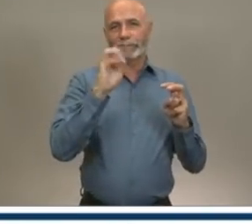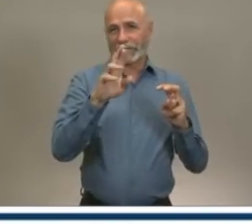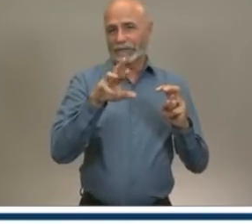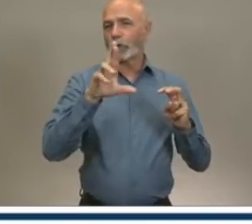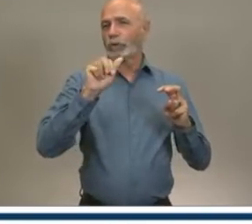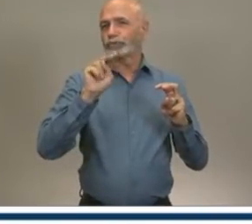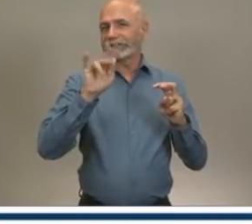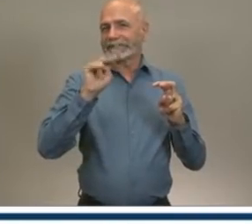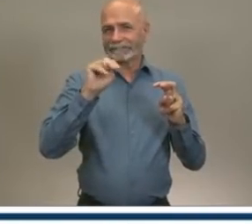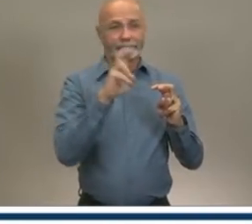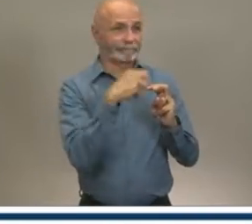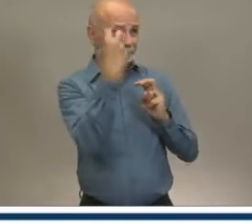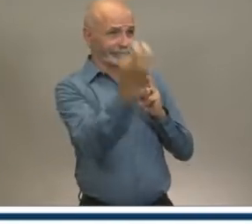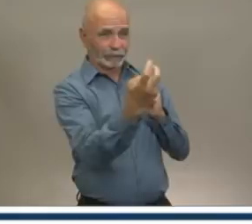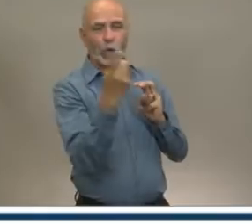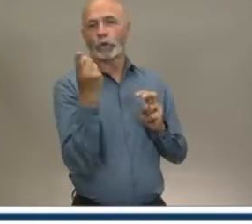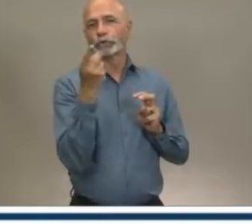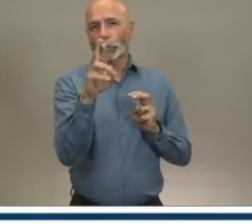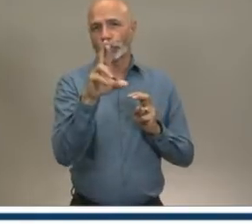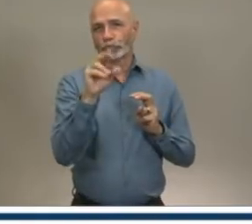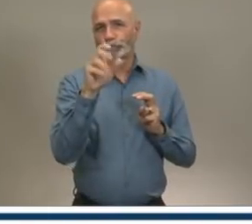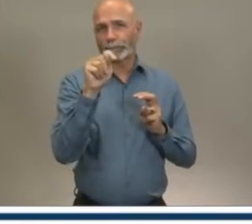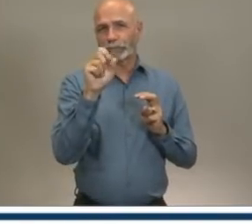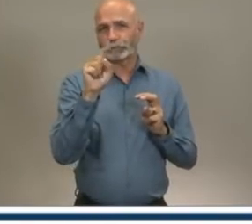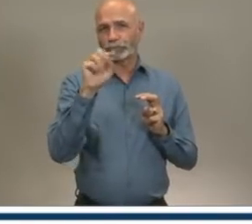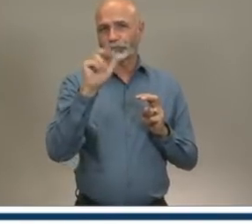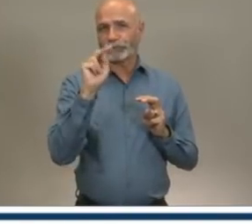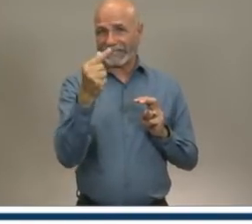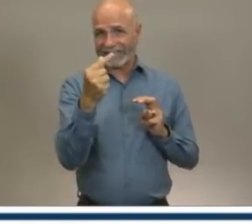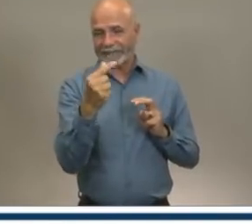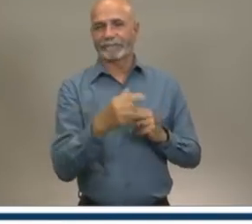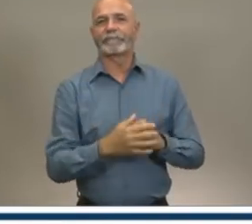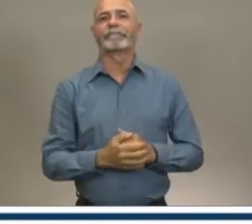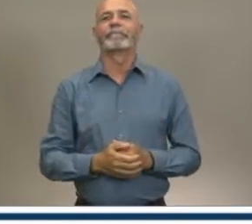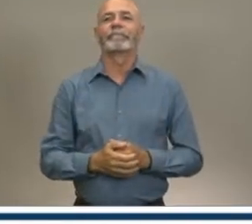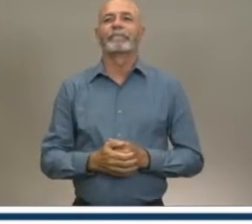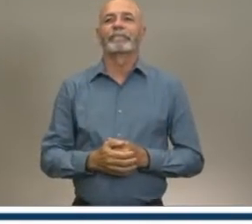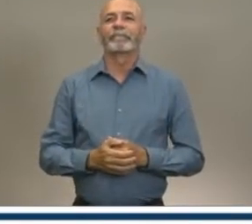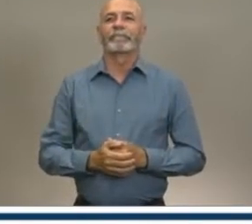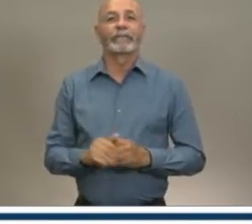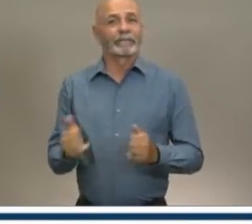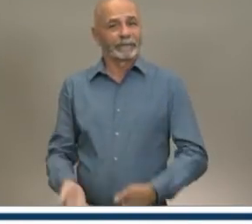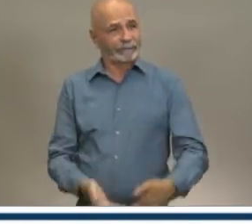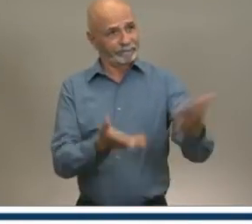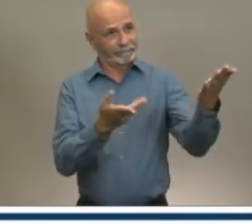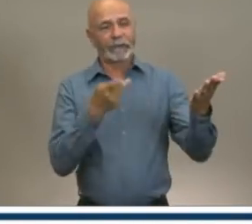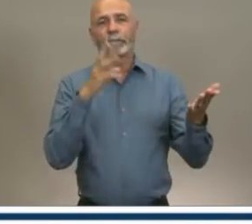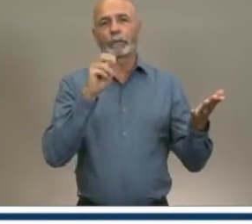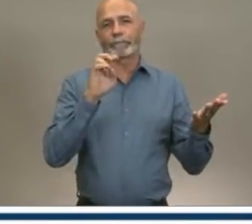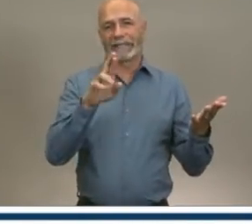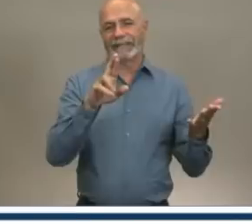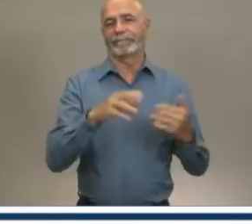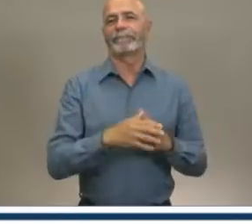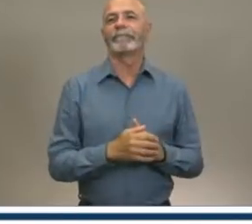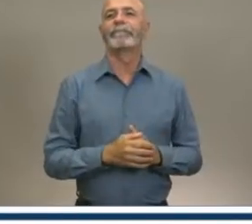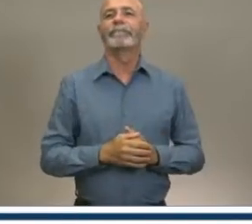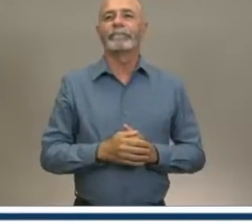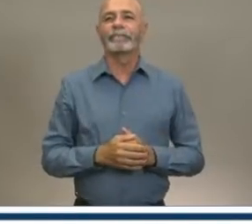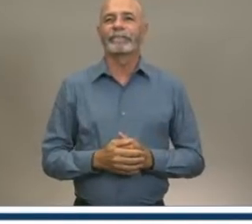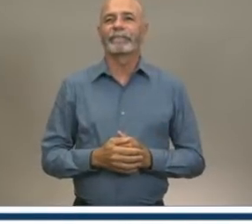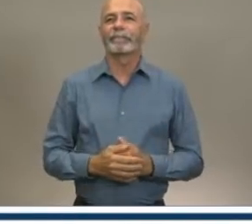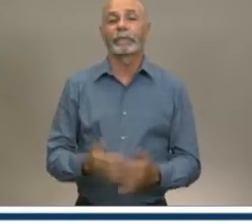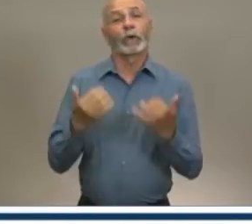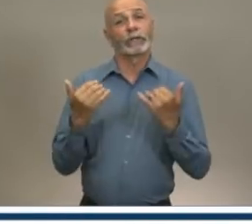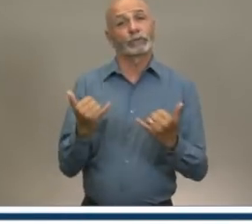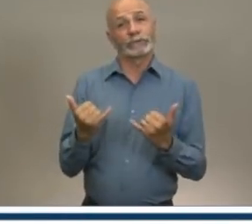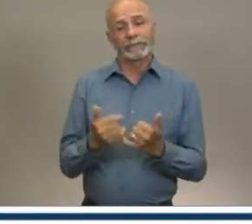Province of Nova Scotia, and Dr. Robert Strang, Chief Medical Officer of Health for Nova Scotia. Go ahead, Premier. Thank you, Tina. So today we are